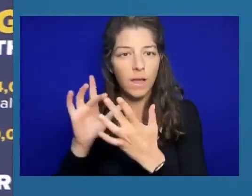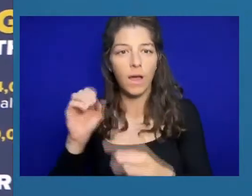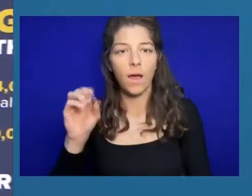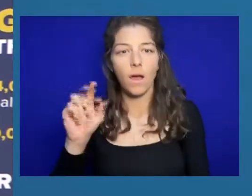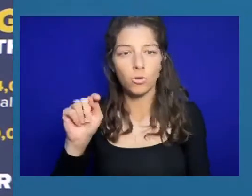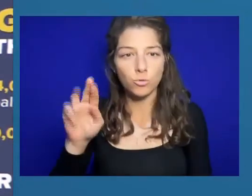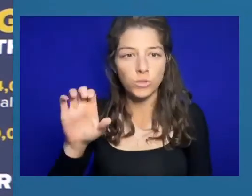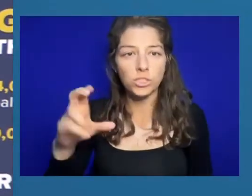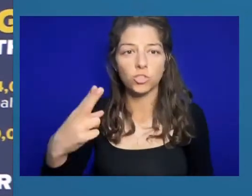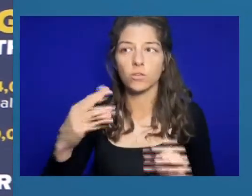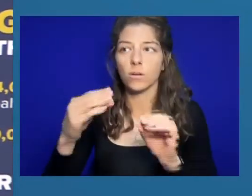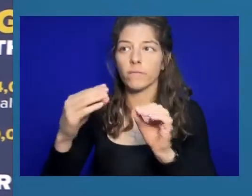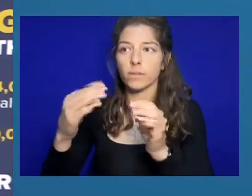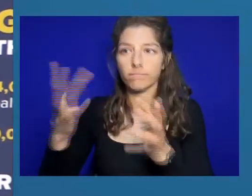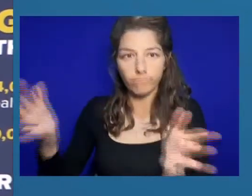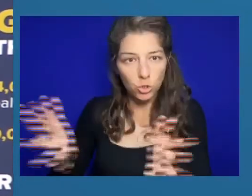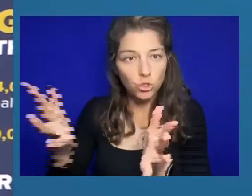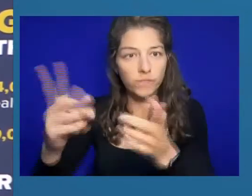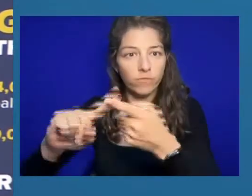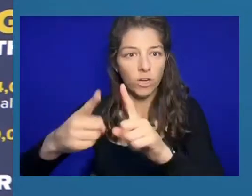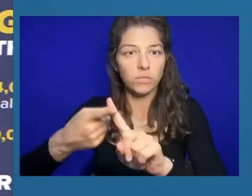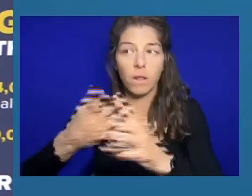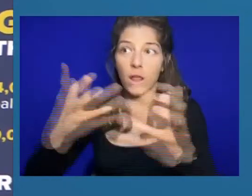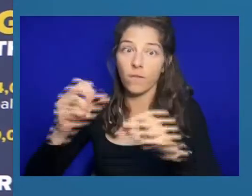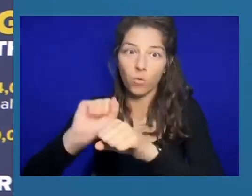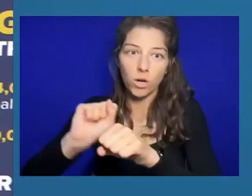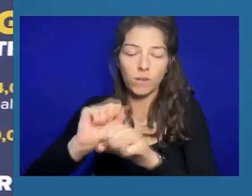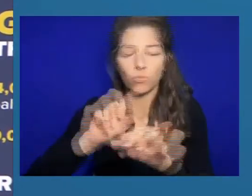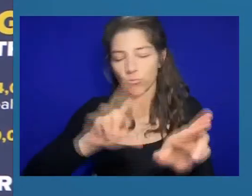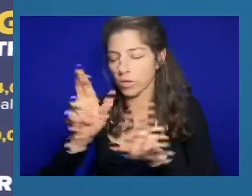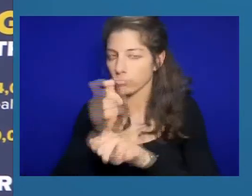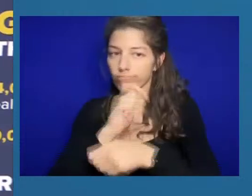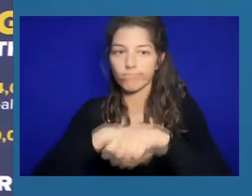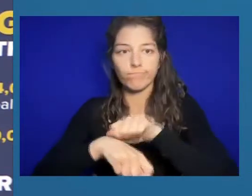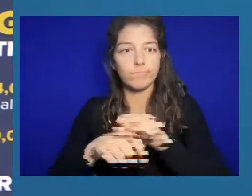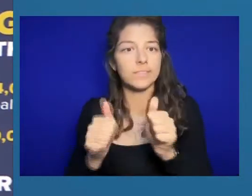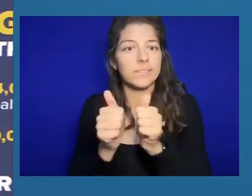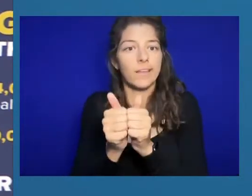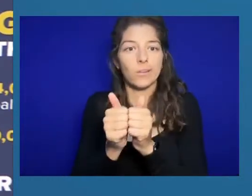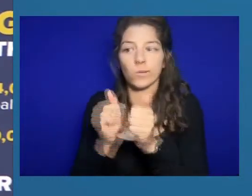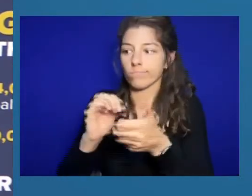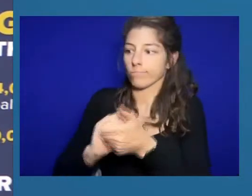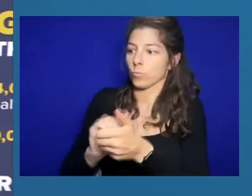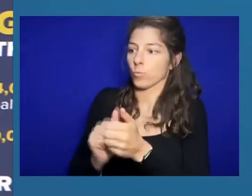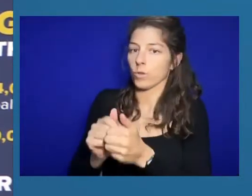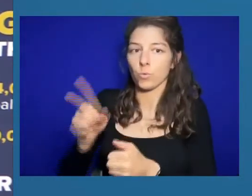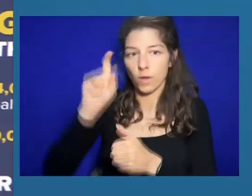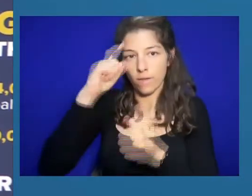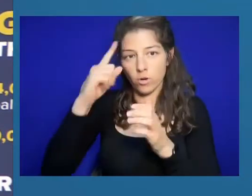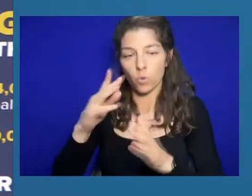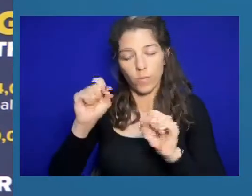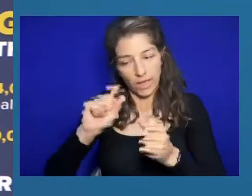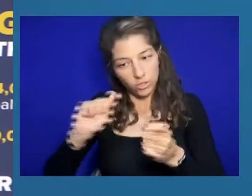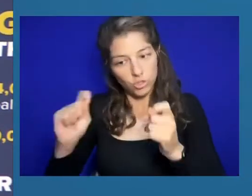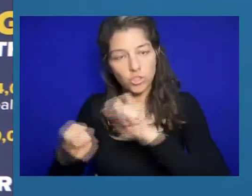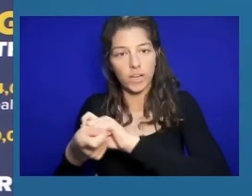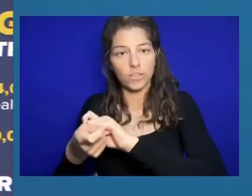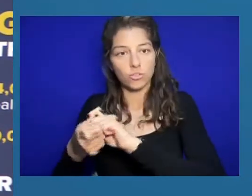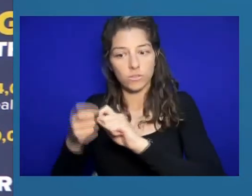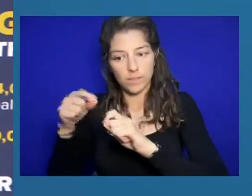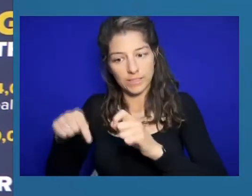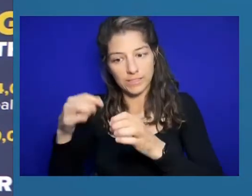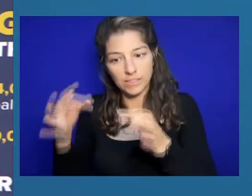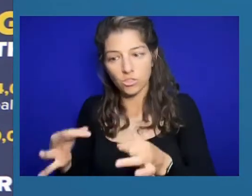going forward. We have a lot of work to do, and we're ready to do it together with you, Governor. We can turn this around. We can reaffirm our